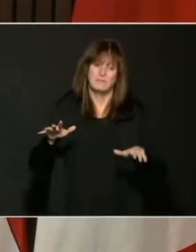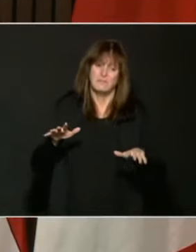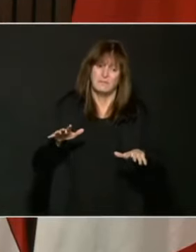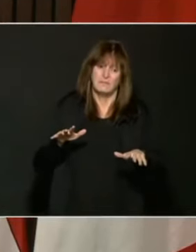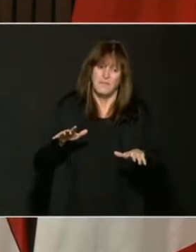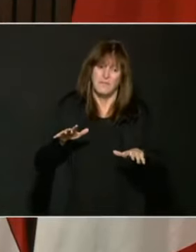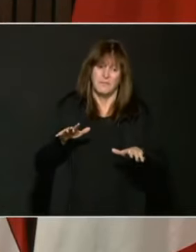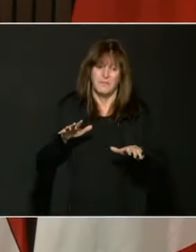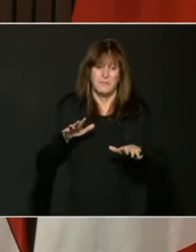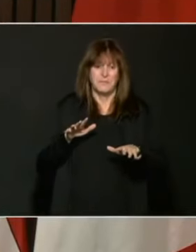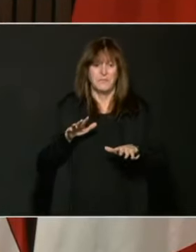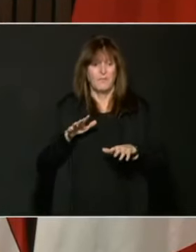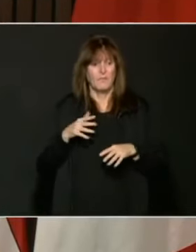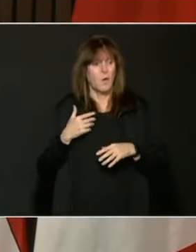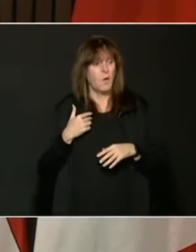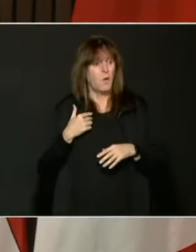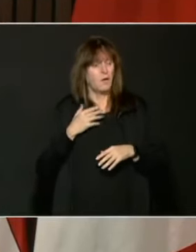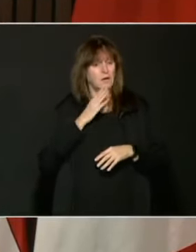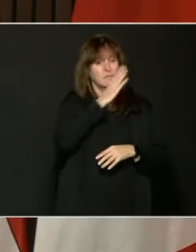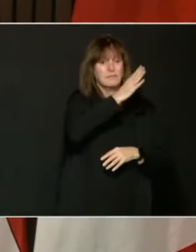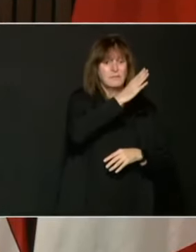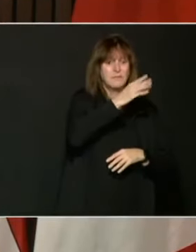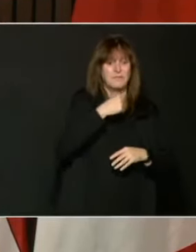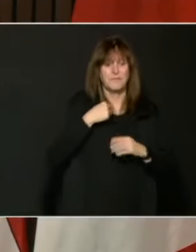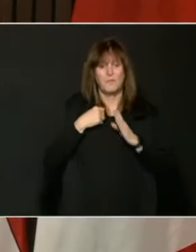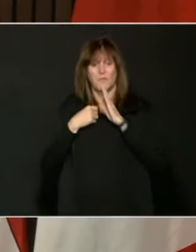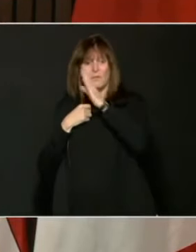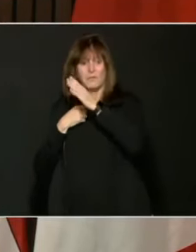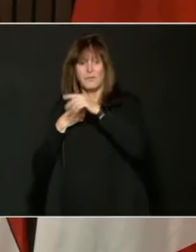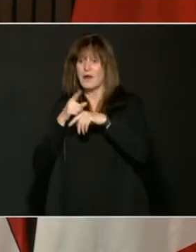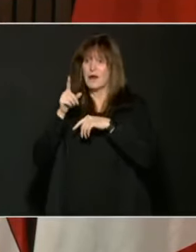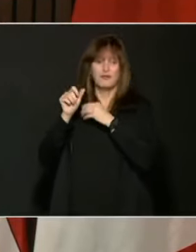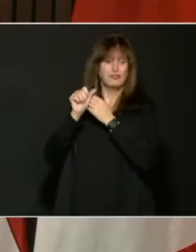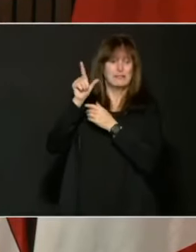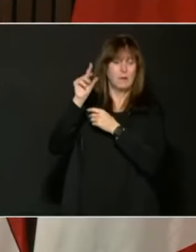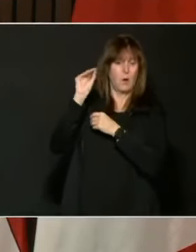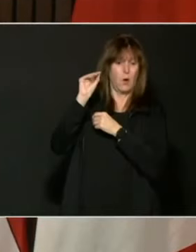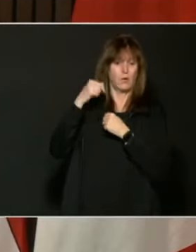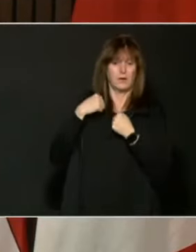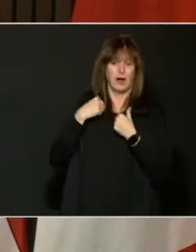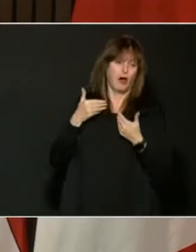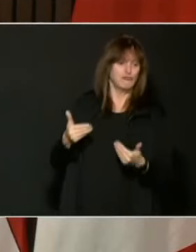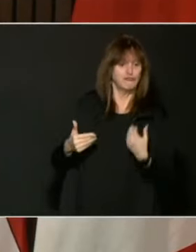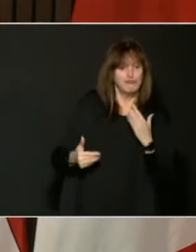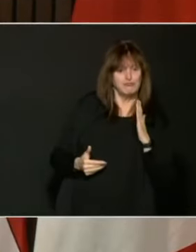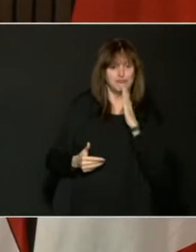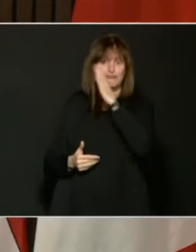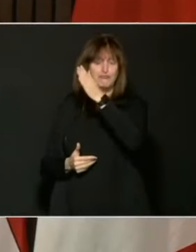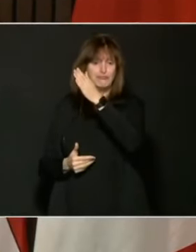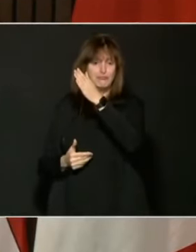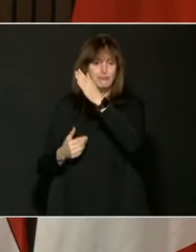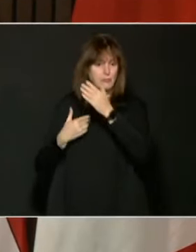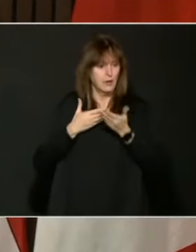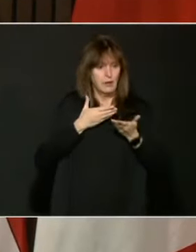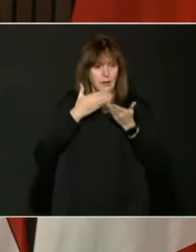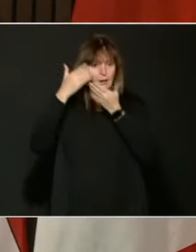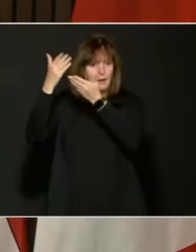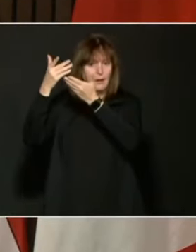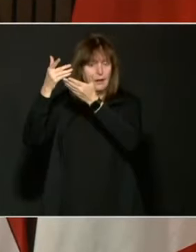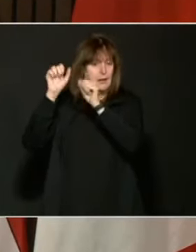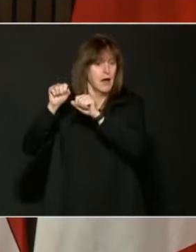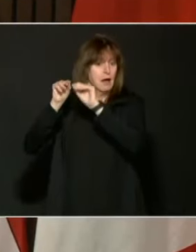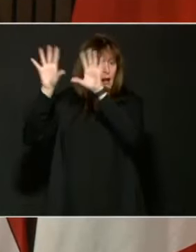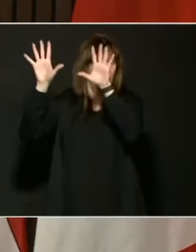low-risk communities, can ruin the gains in those public health units where the pandemic is already under control. Simply, we need to